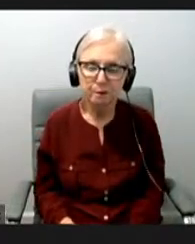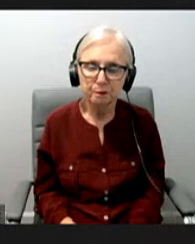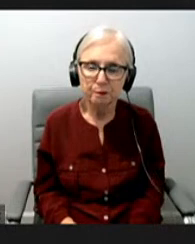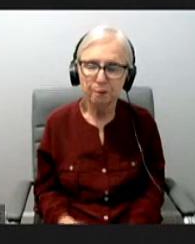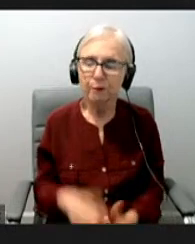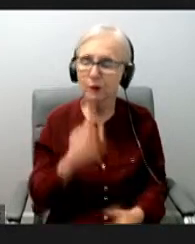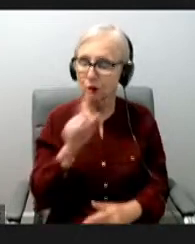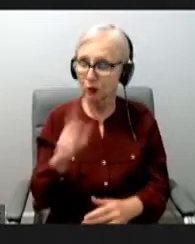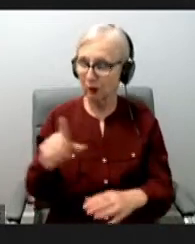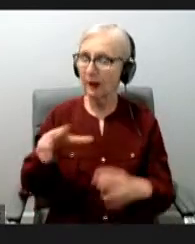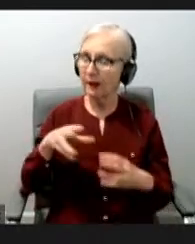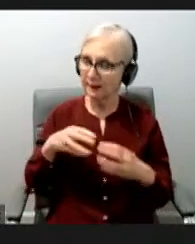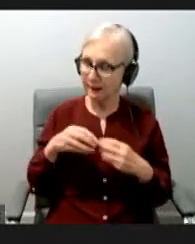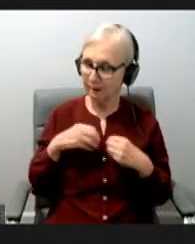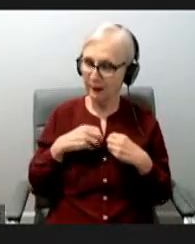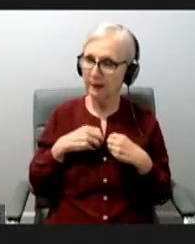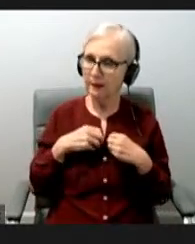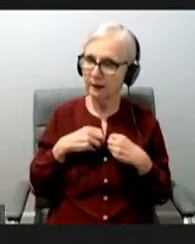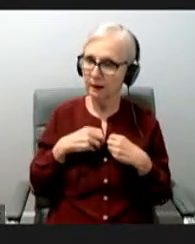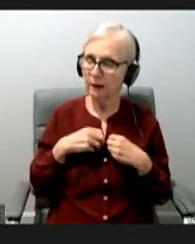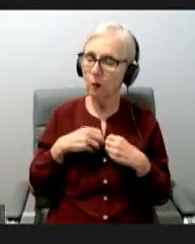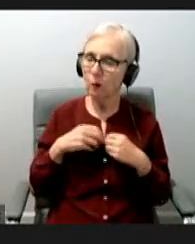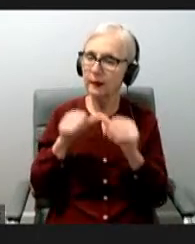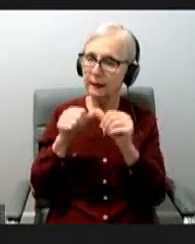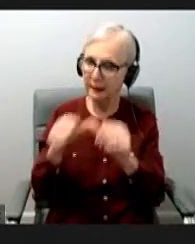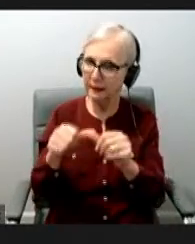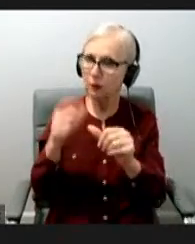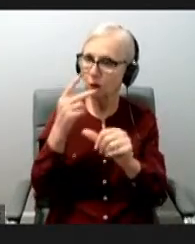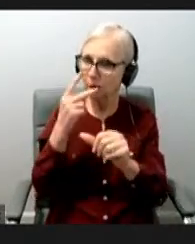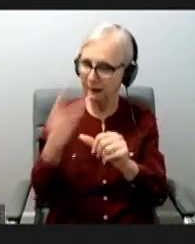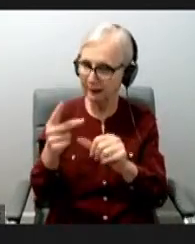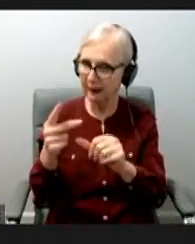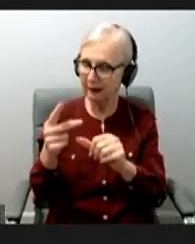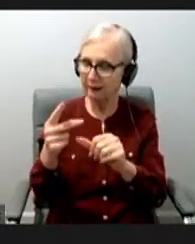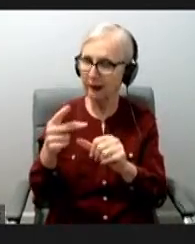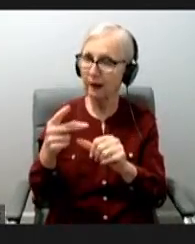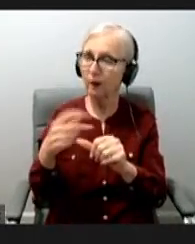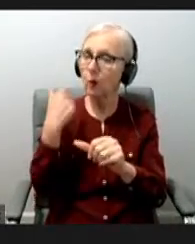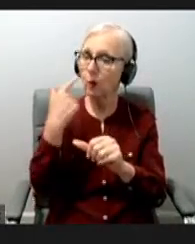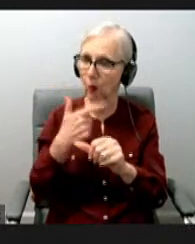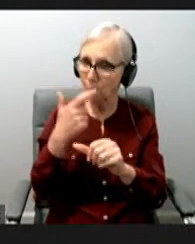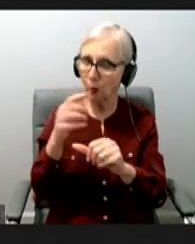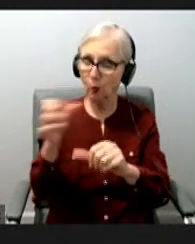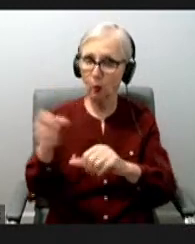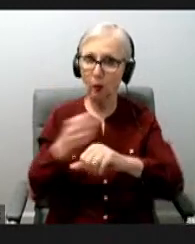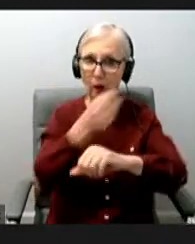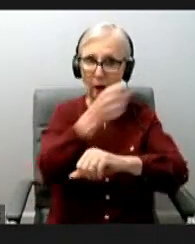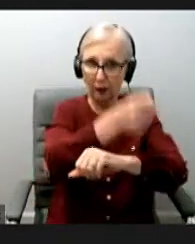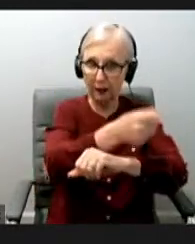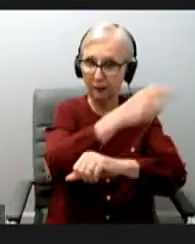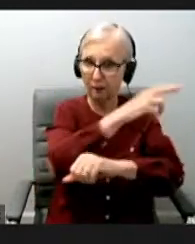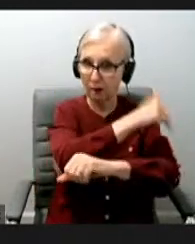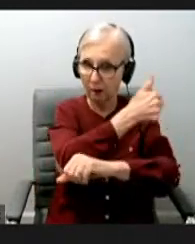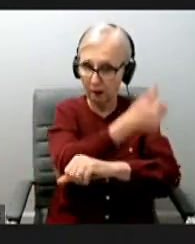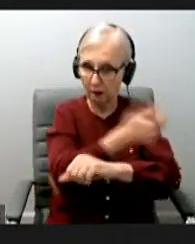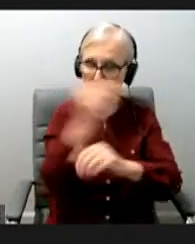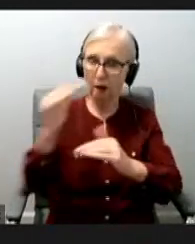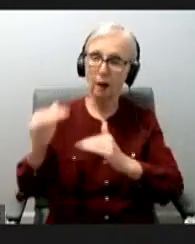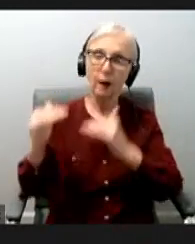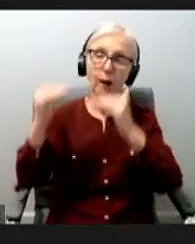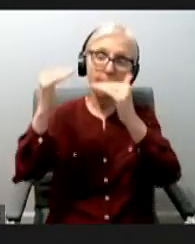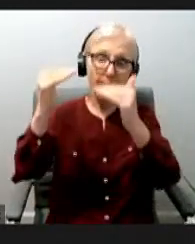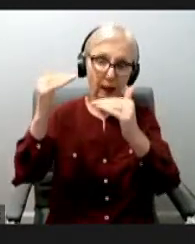Sure, I can take that question. So we do continue to see that the vast majority of hospitalizations that are occurring in Colorado are among adults. We know